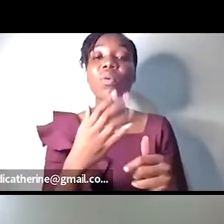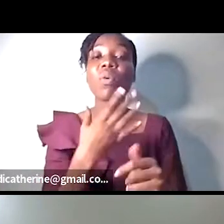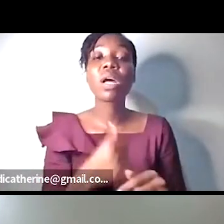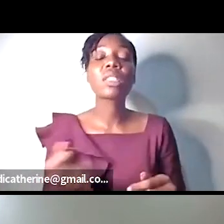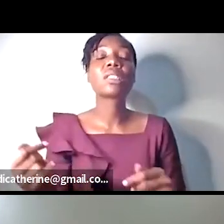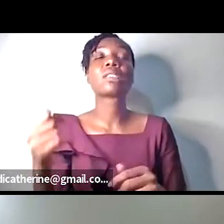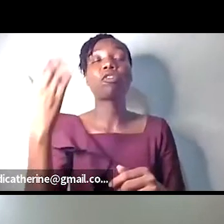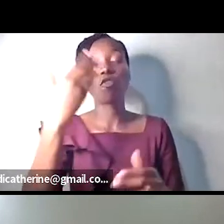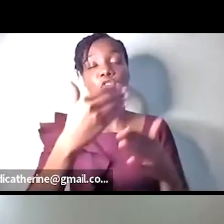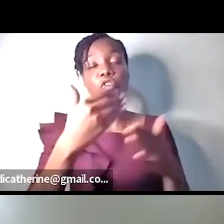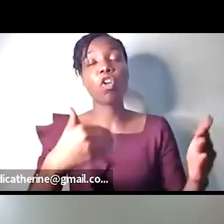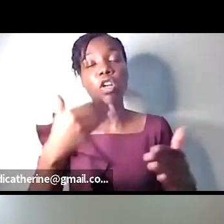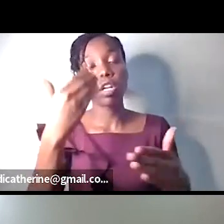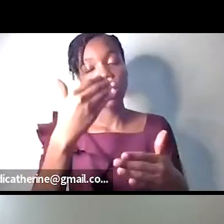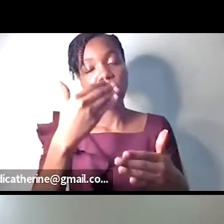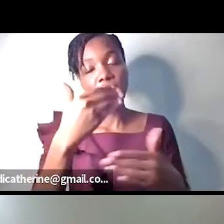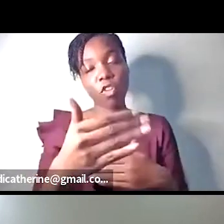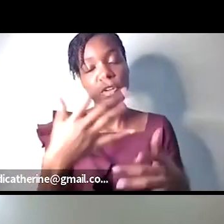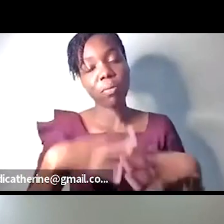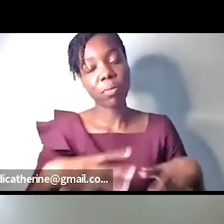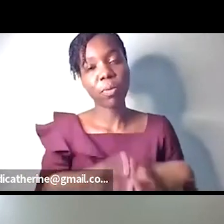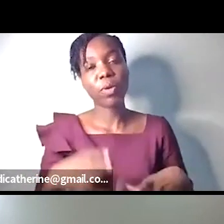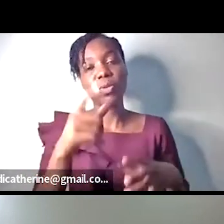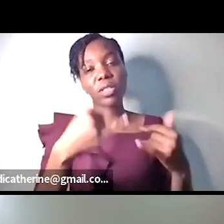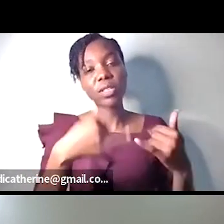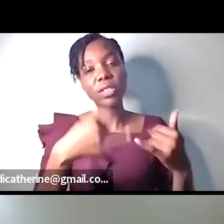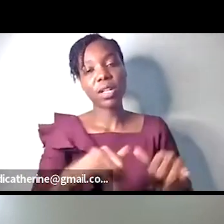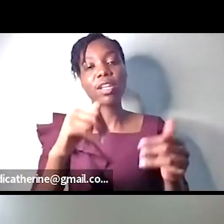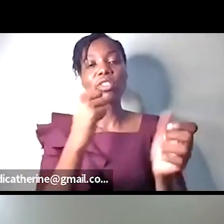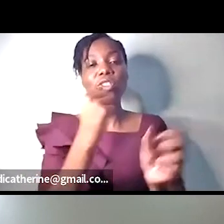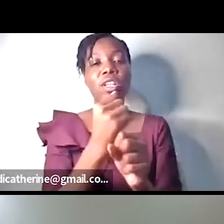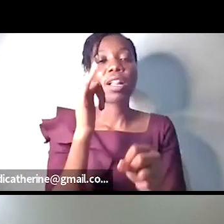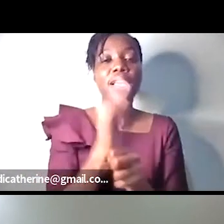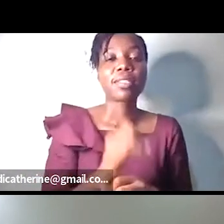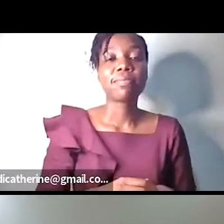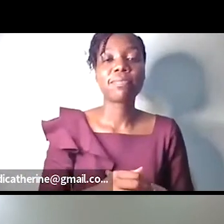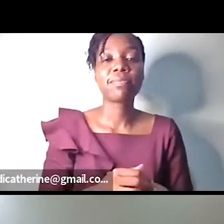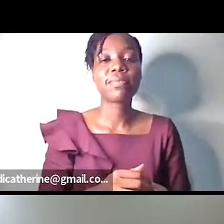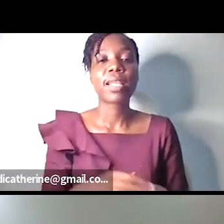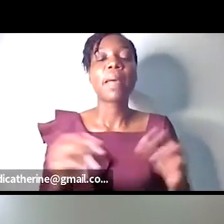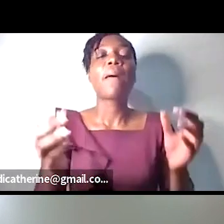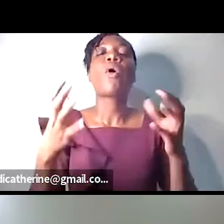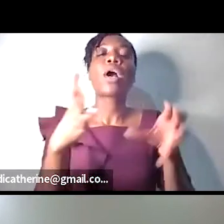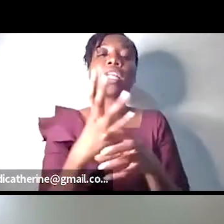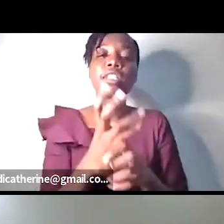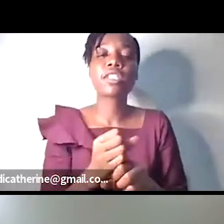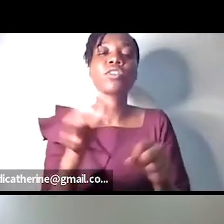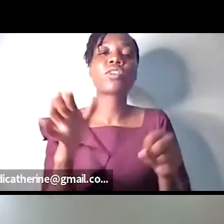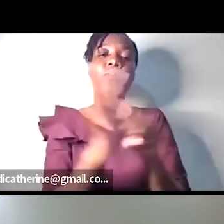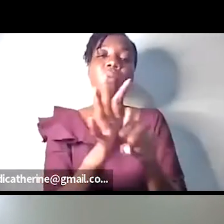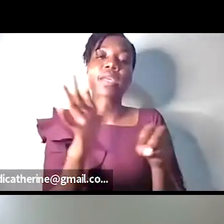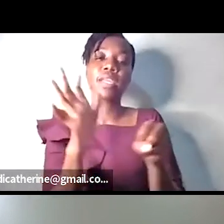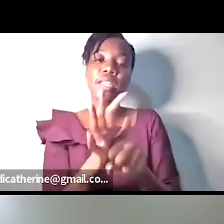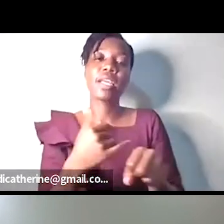feared. Bravely go out there, and everybody will respect you for what you are. In many organizations, we pay it